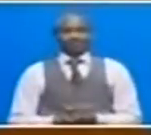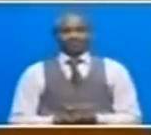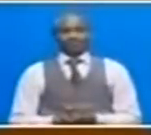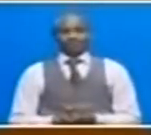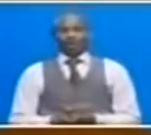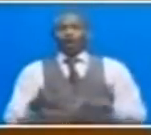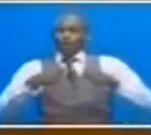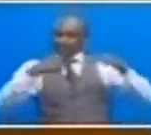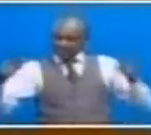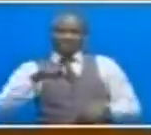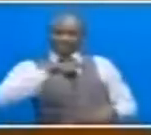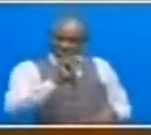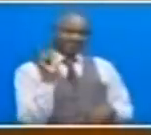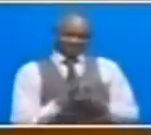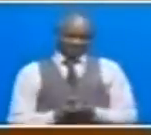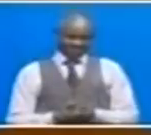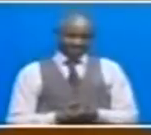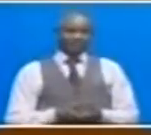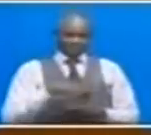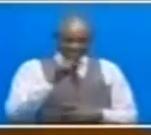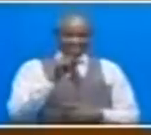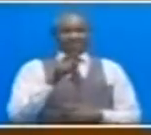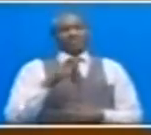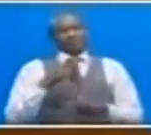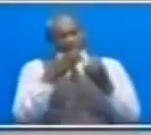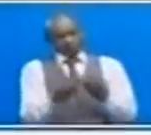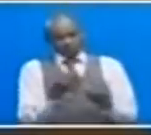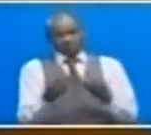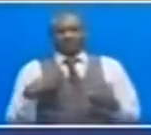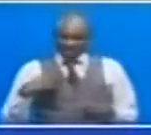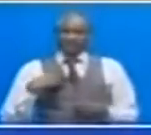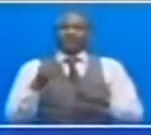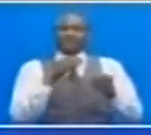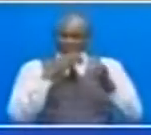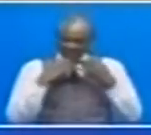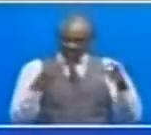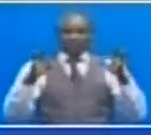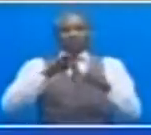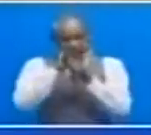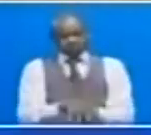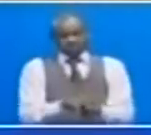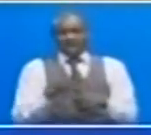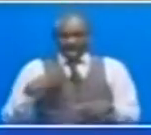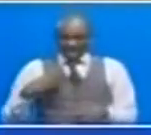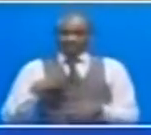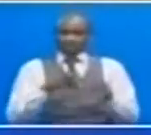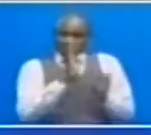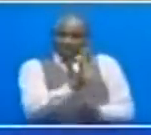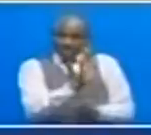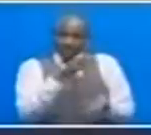The opposition itself must not exploit democratic freedoms and its legitimate platform